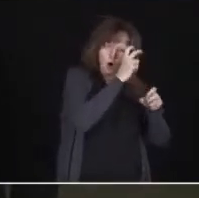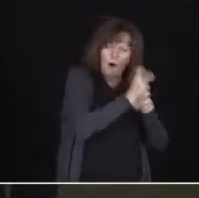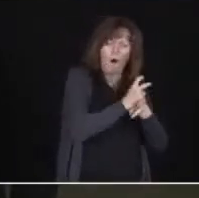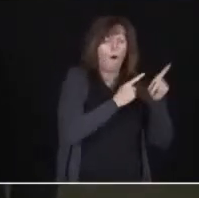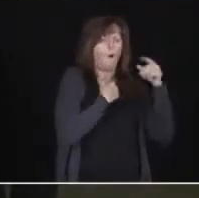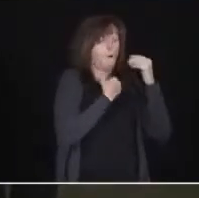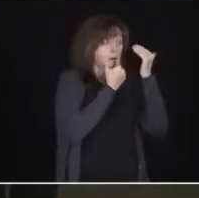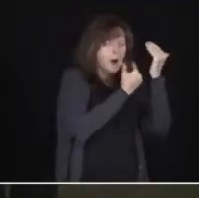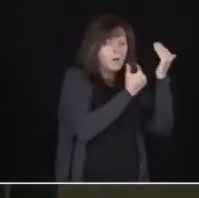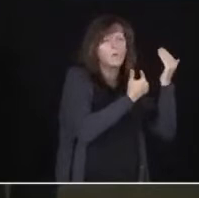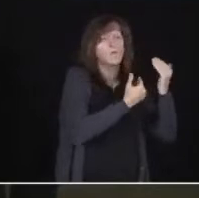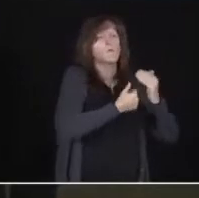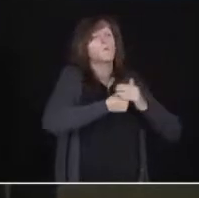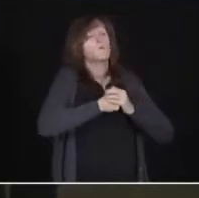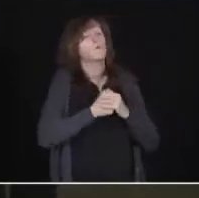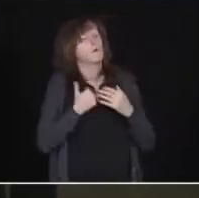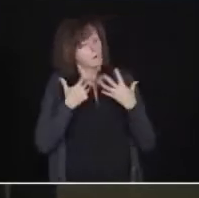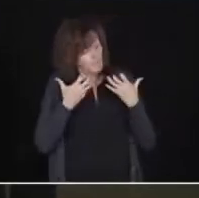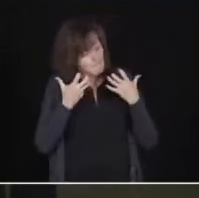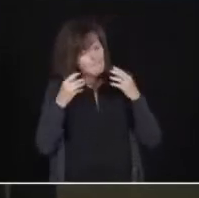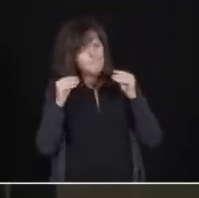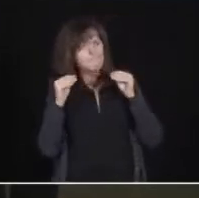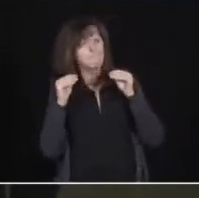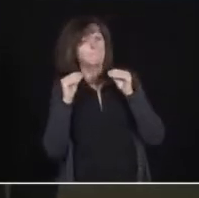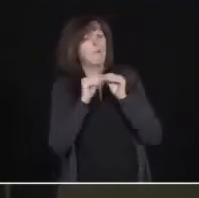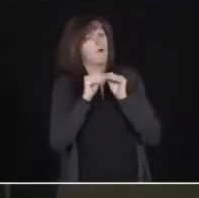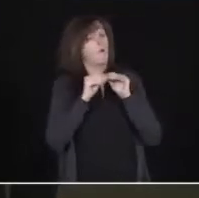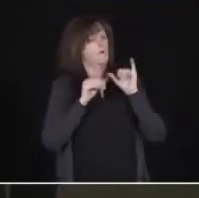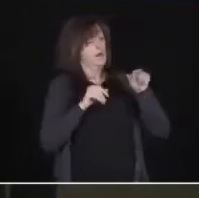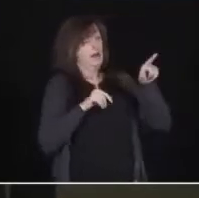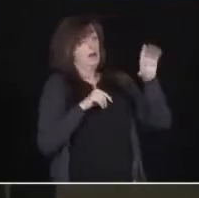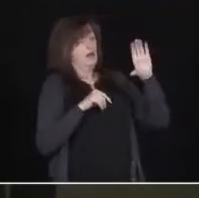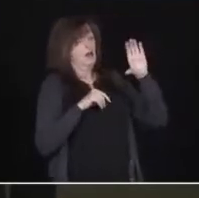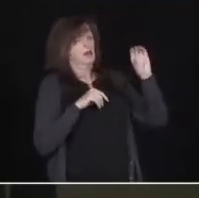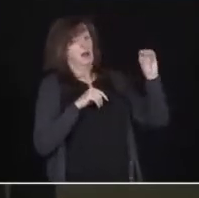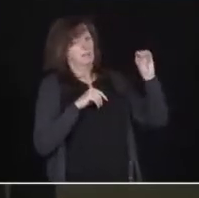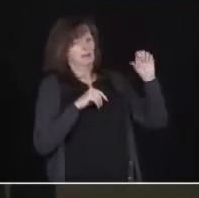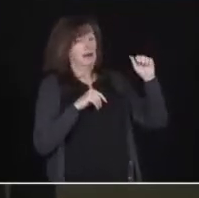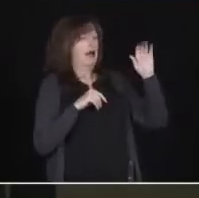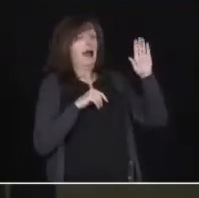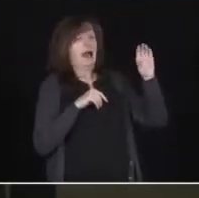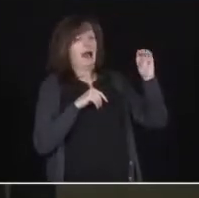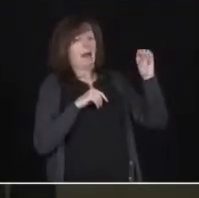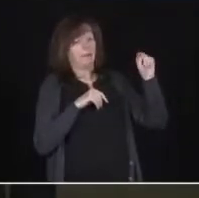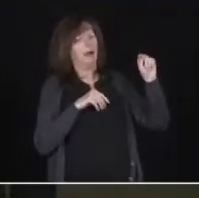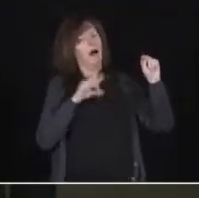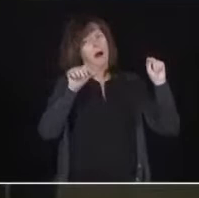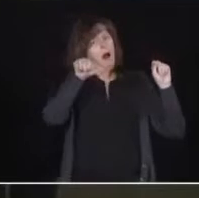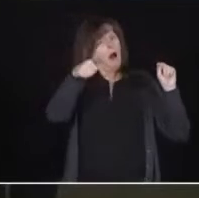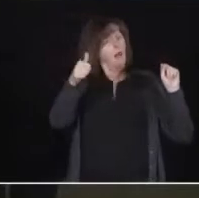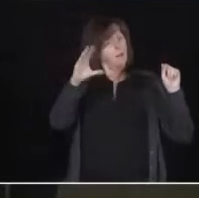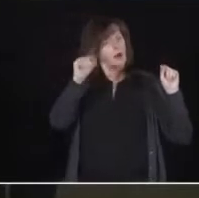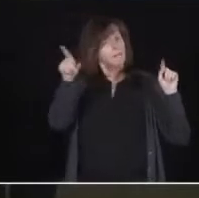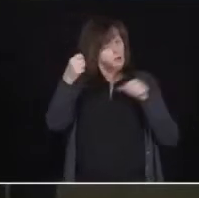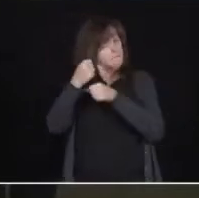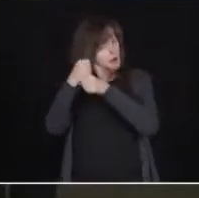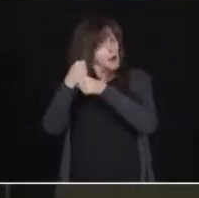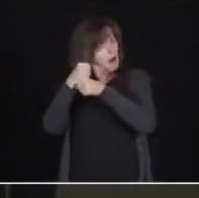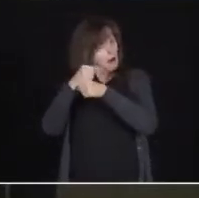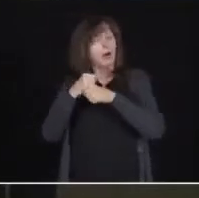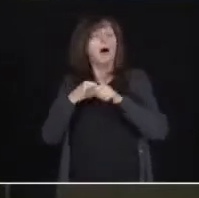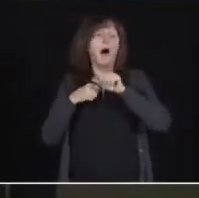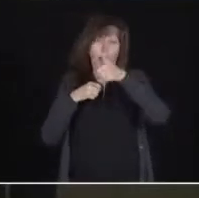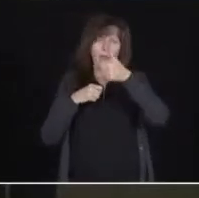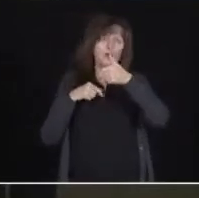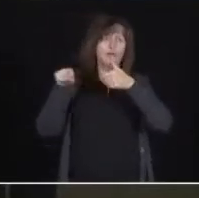need more kits from Abbott, and I know Roche, they're putting stuff together, and other pharmaceutical companies.